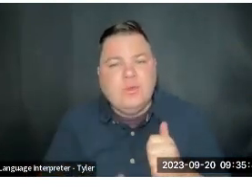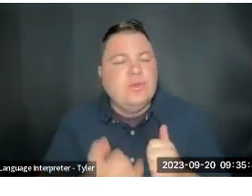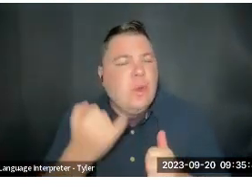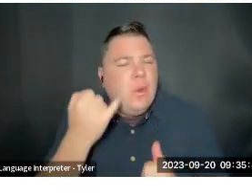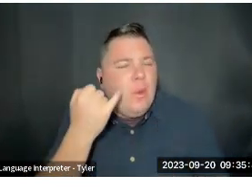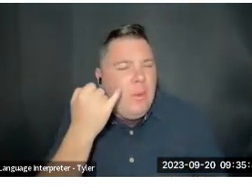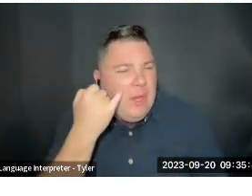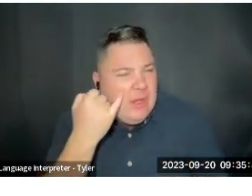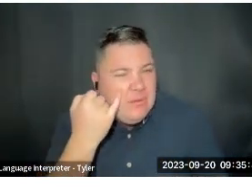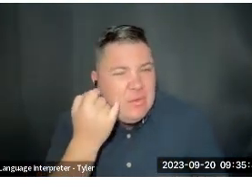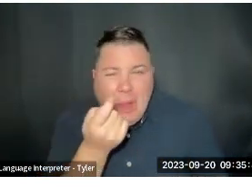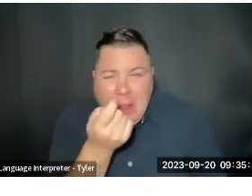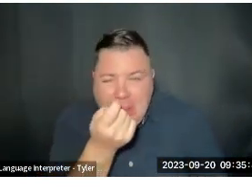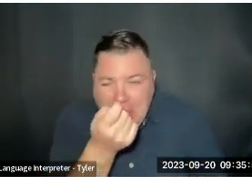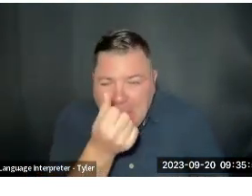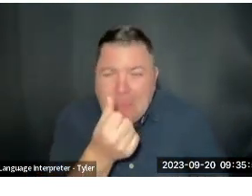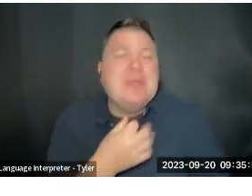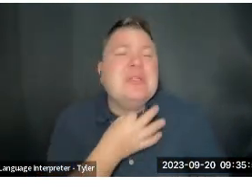at all,